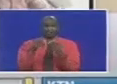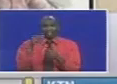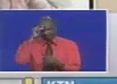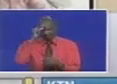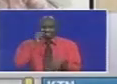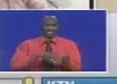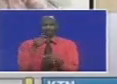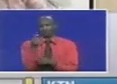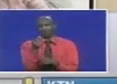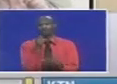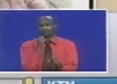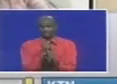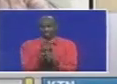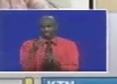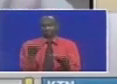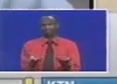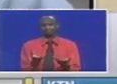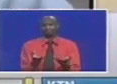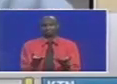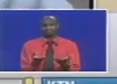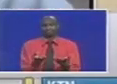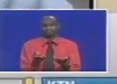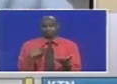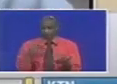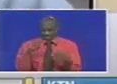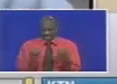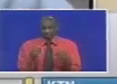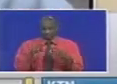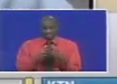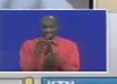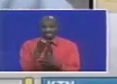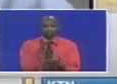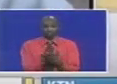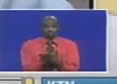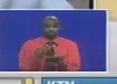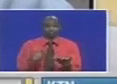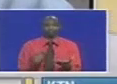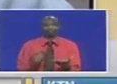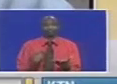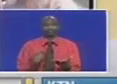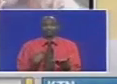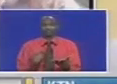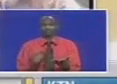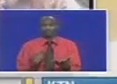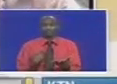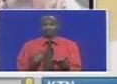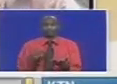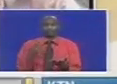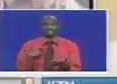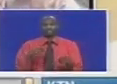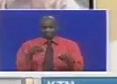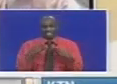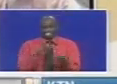government 8 months ago, so, and we have already started some projects which are of landmark nature, which will change the dimension